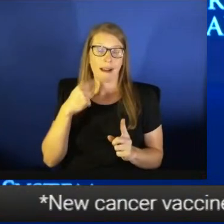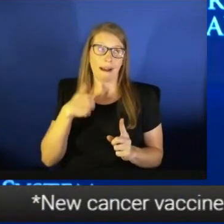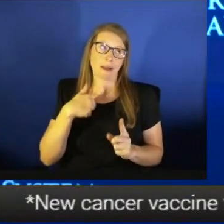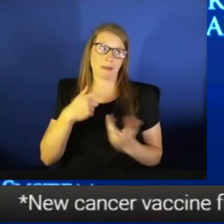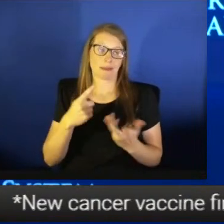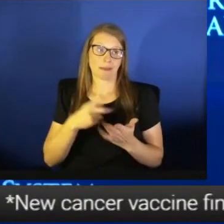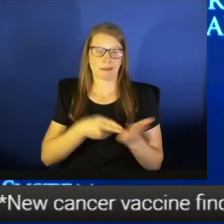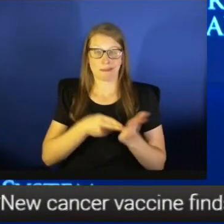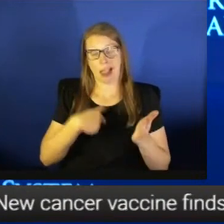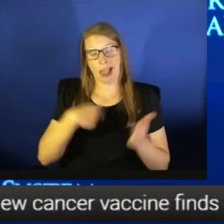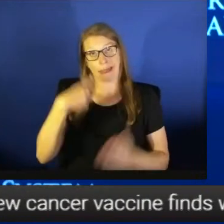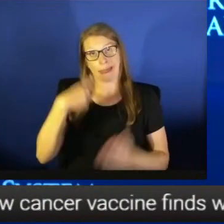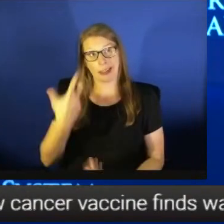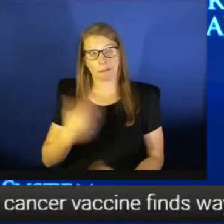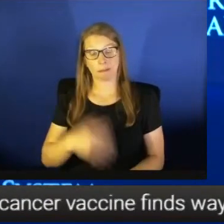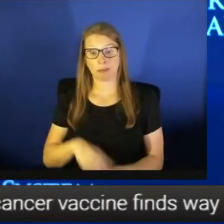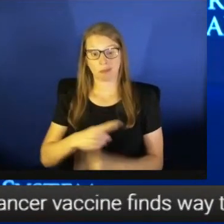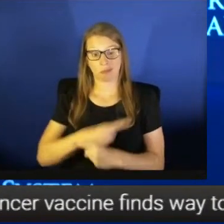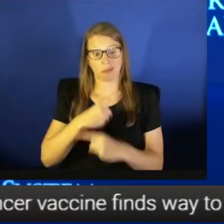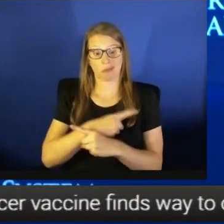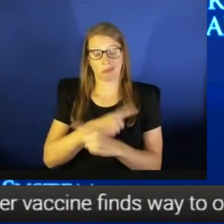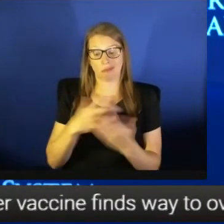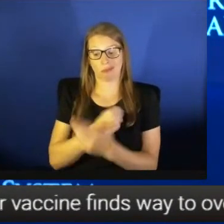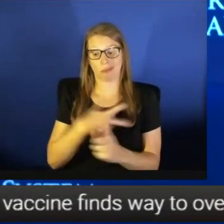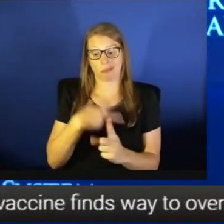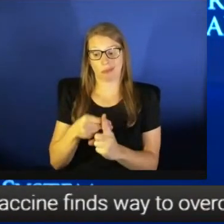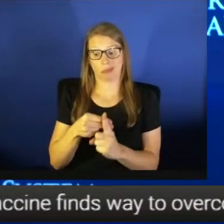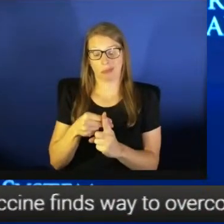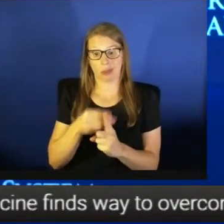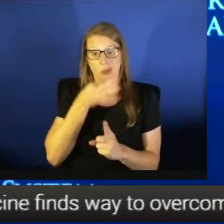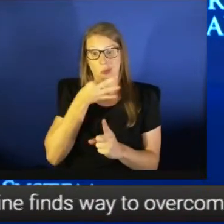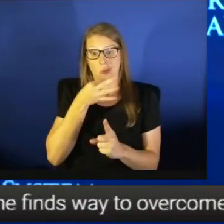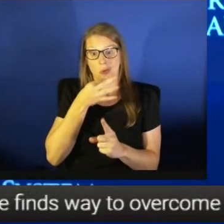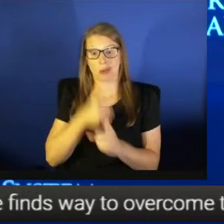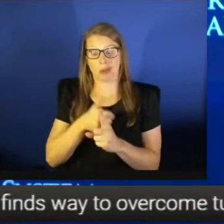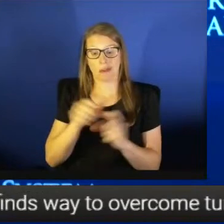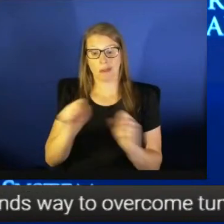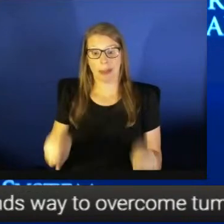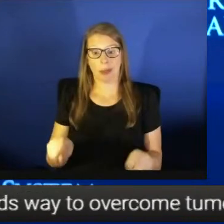think it's appropriate to get vaccinated as soon as you're able to.